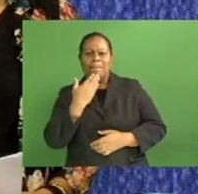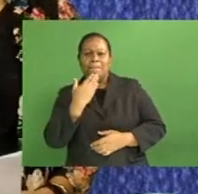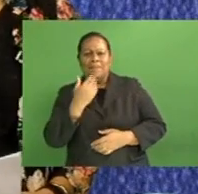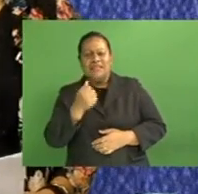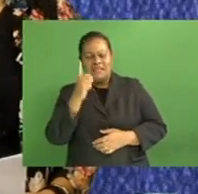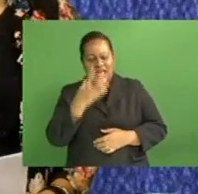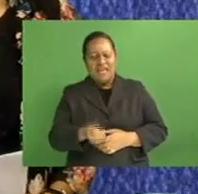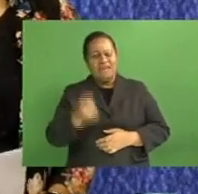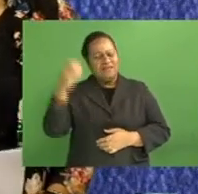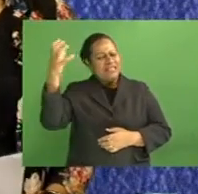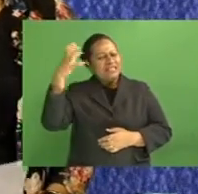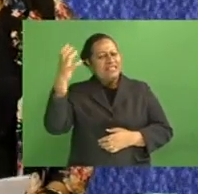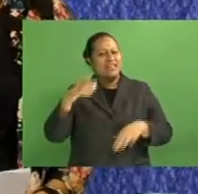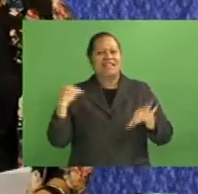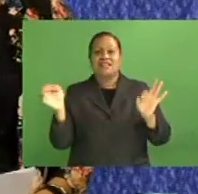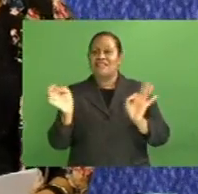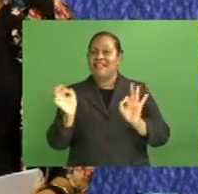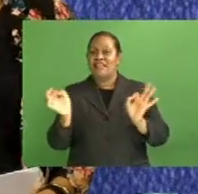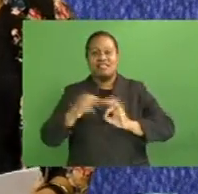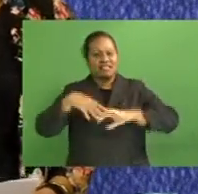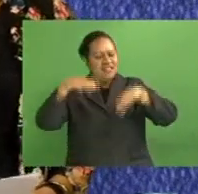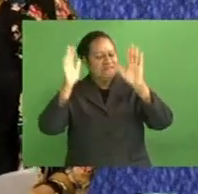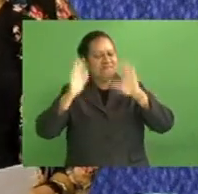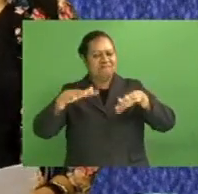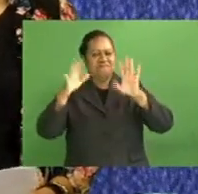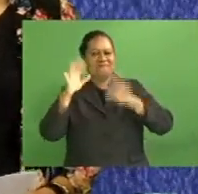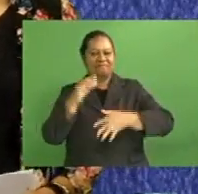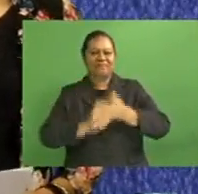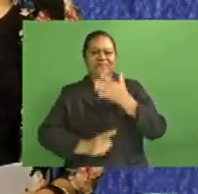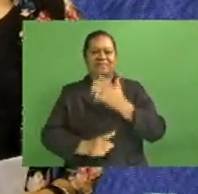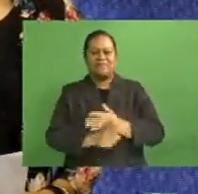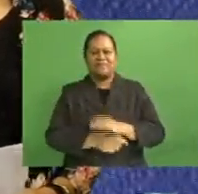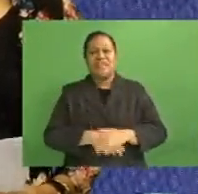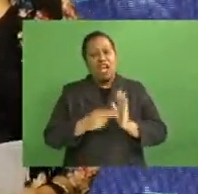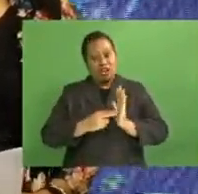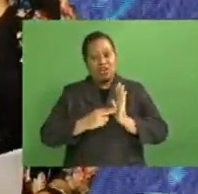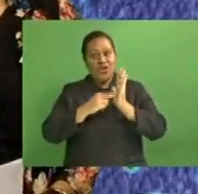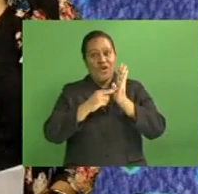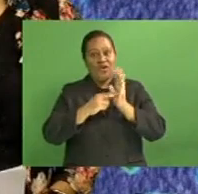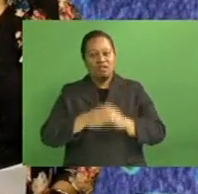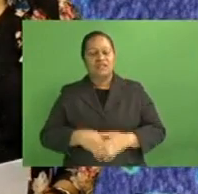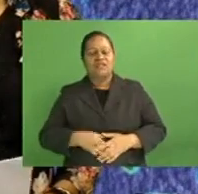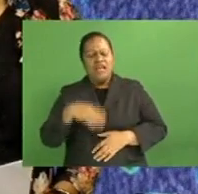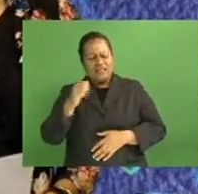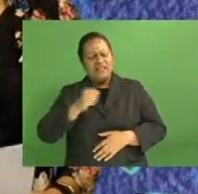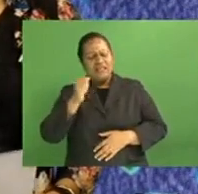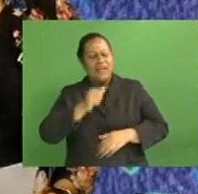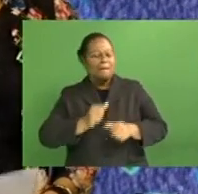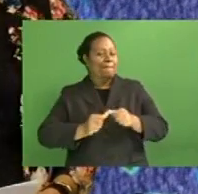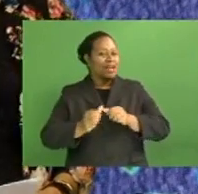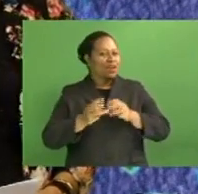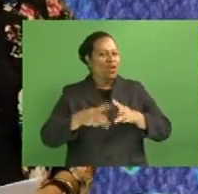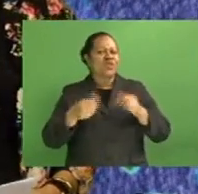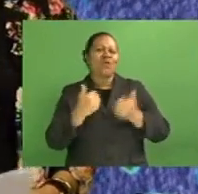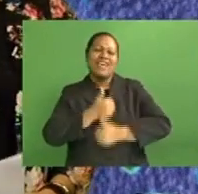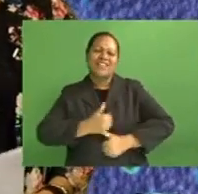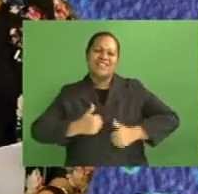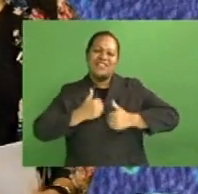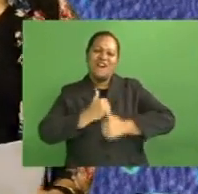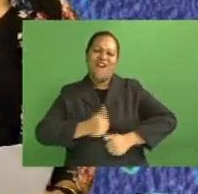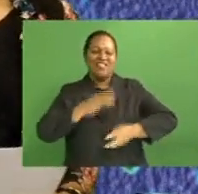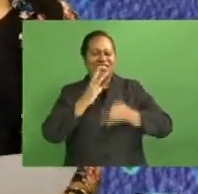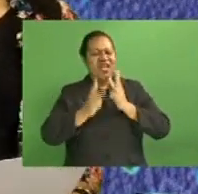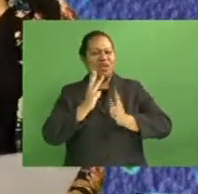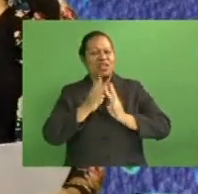sunshine. There was no sign of any rain. And up north, there couldn't be a better way to be enjoying weather under